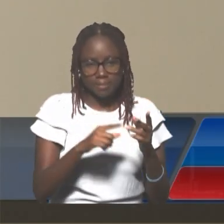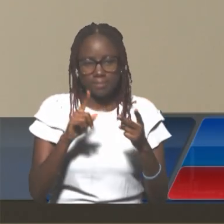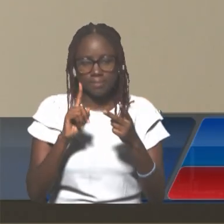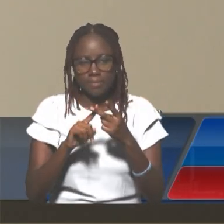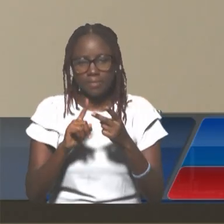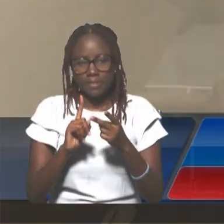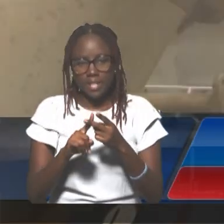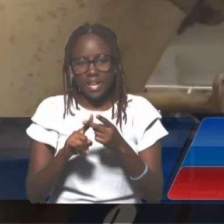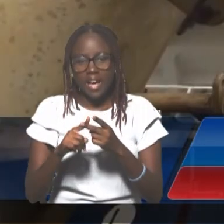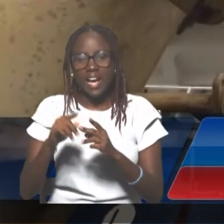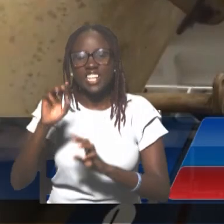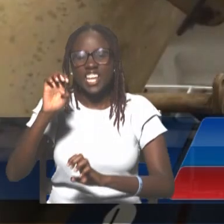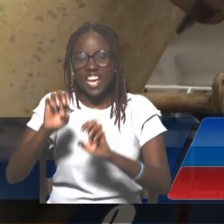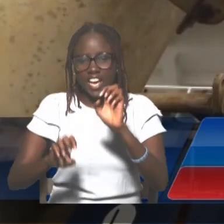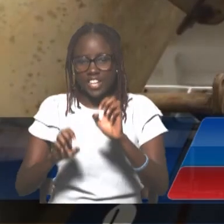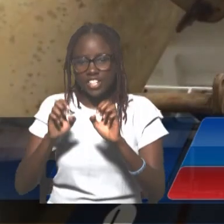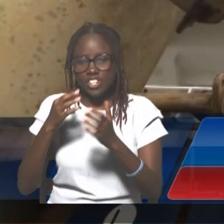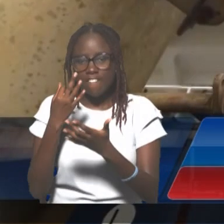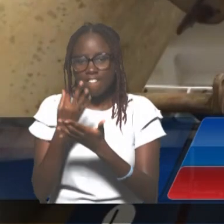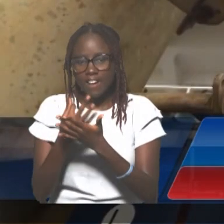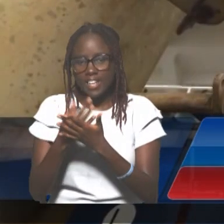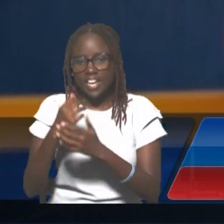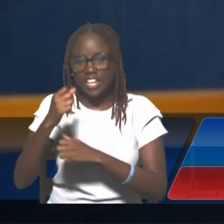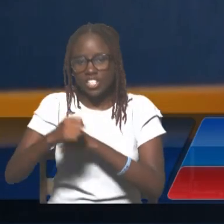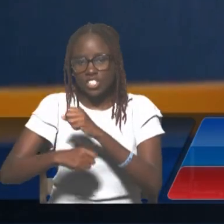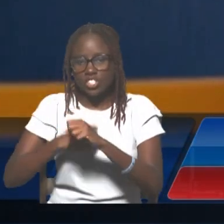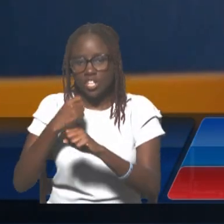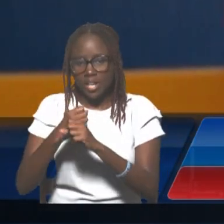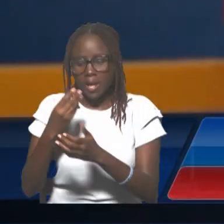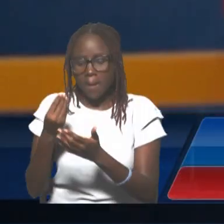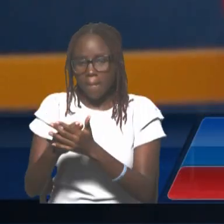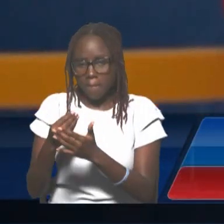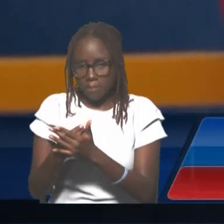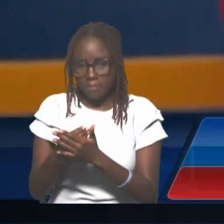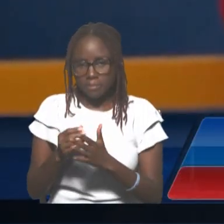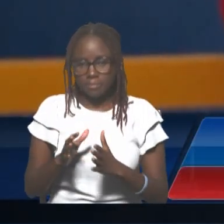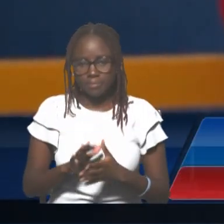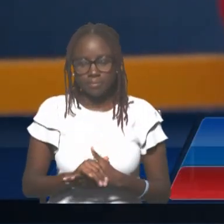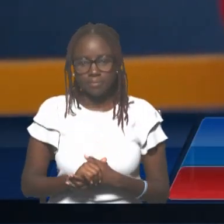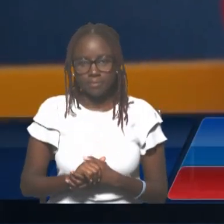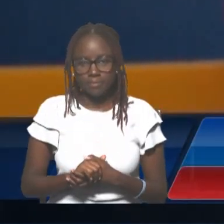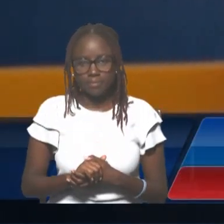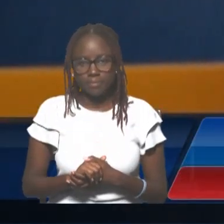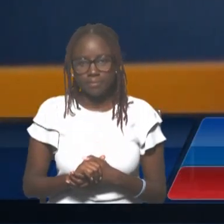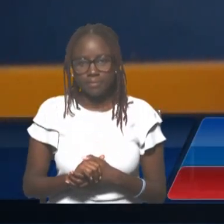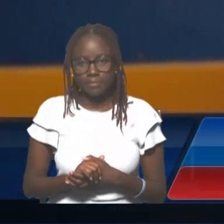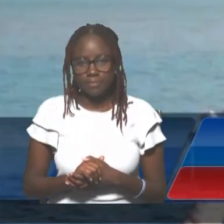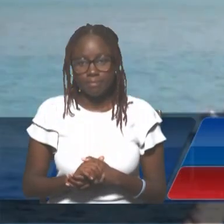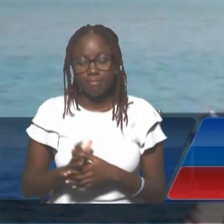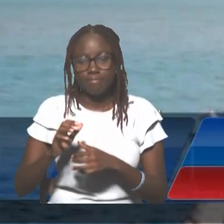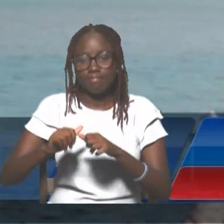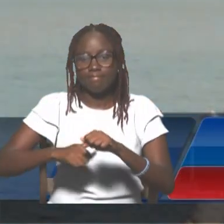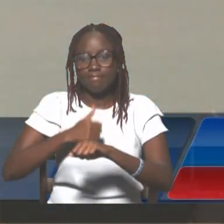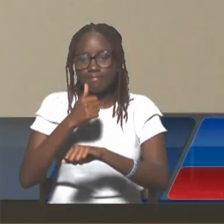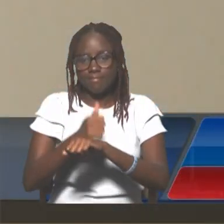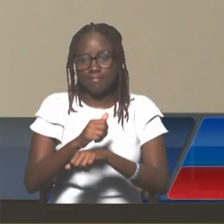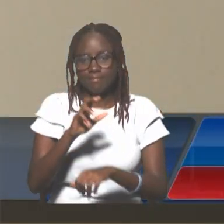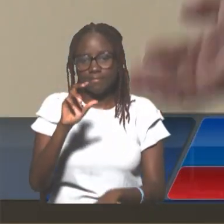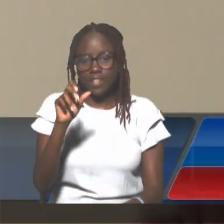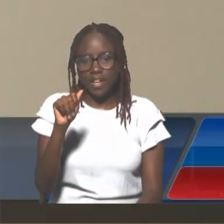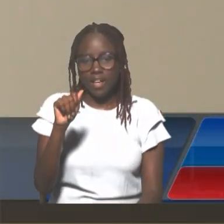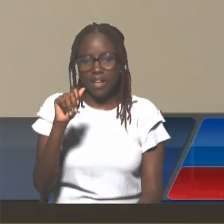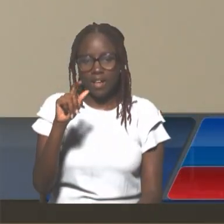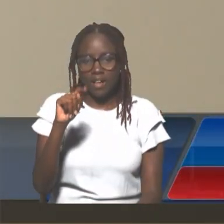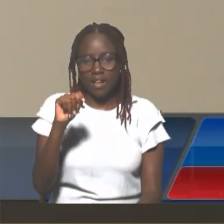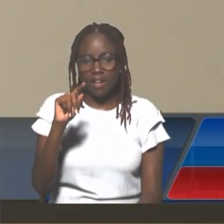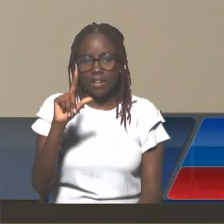balance. Professor Hossein chooses a starting point for his contribution, the launch of Atlantic LNG. The